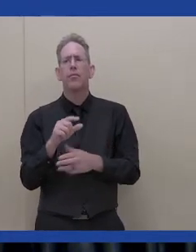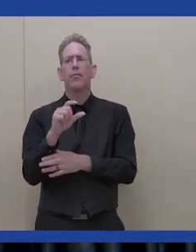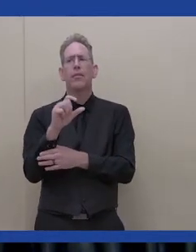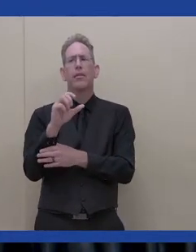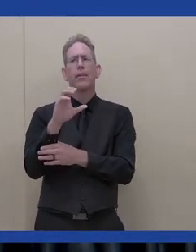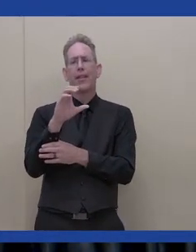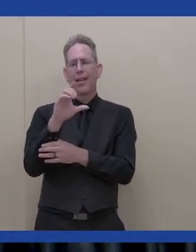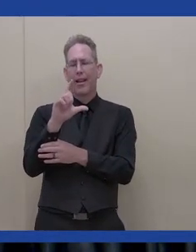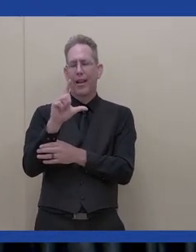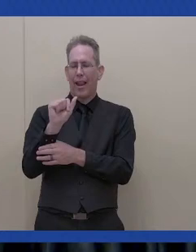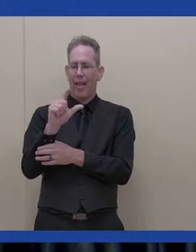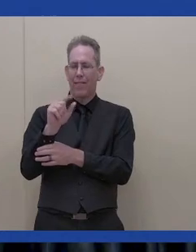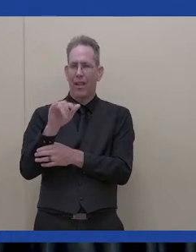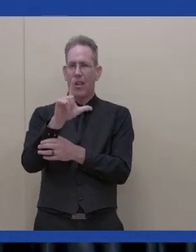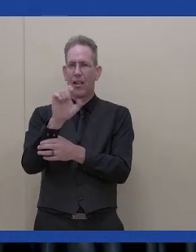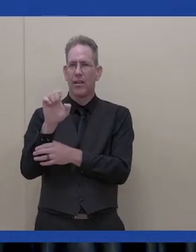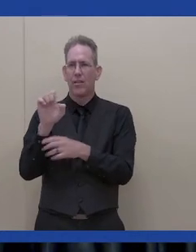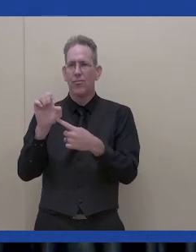Auditorium.